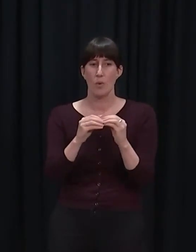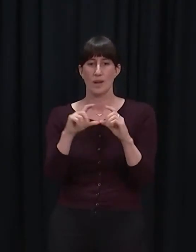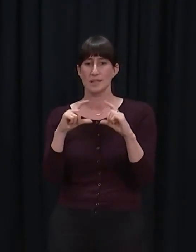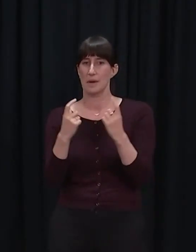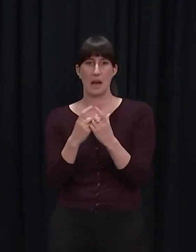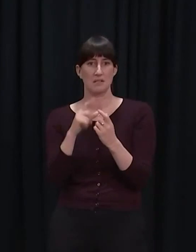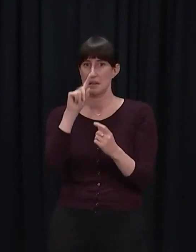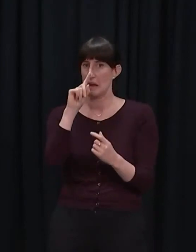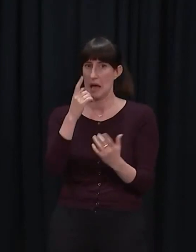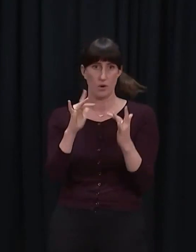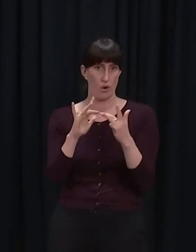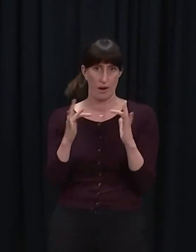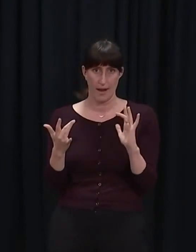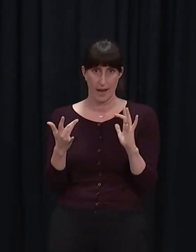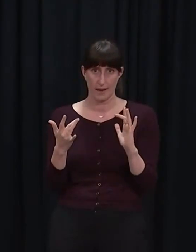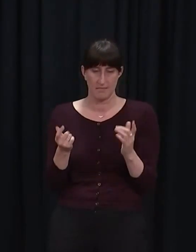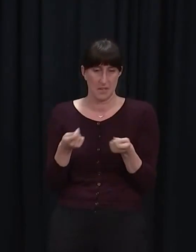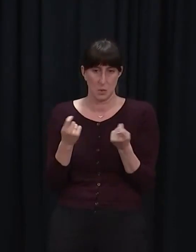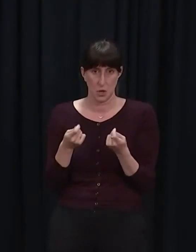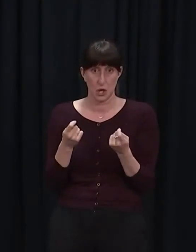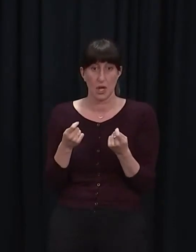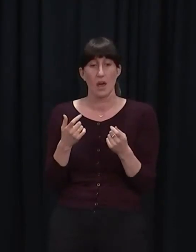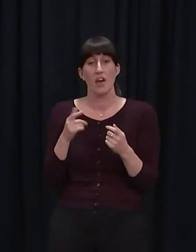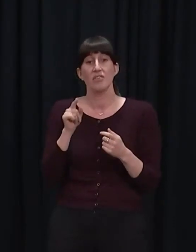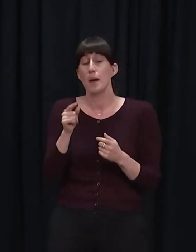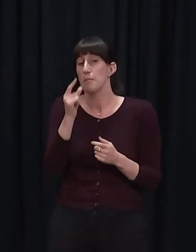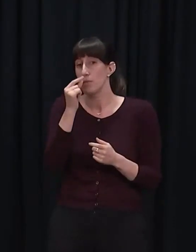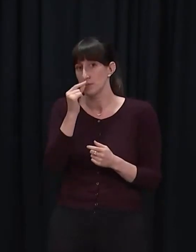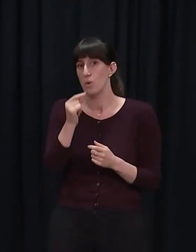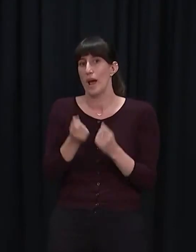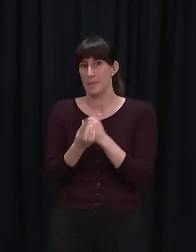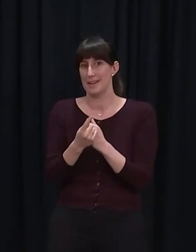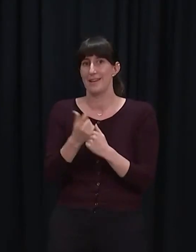learning. This could also happen from around the 15th of November.